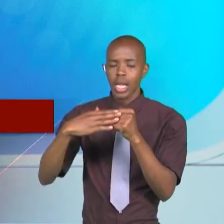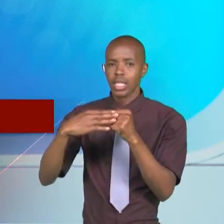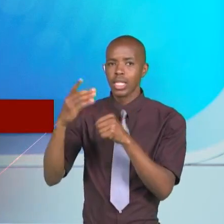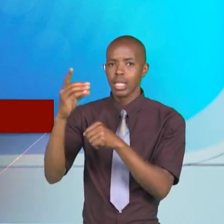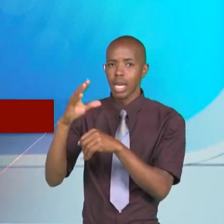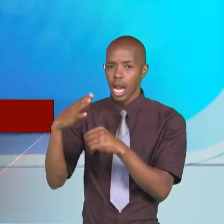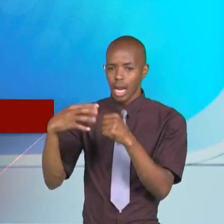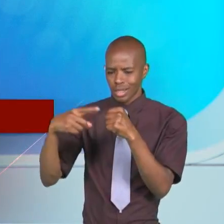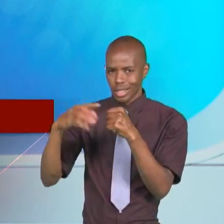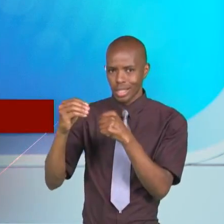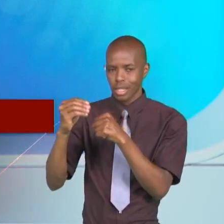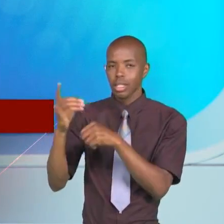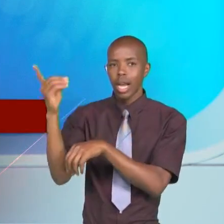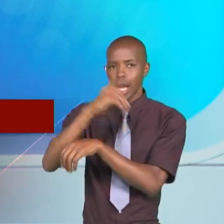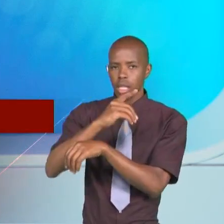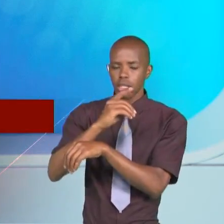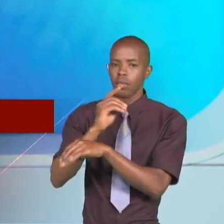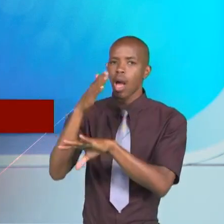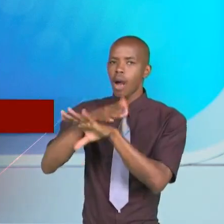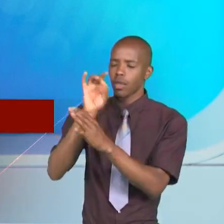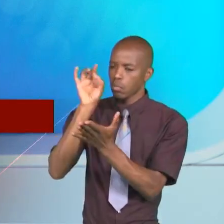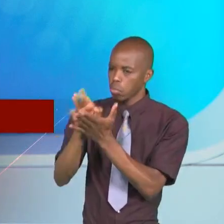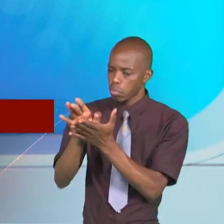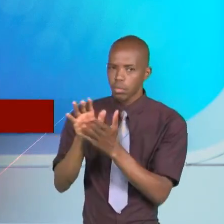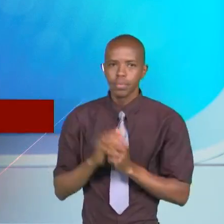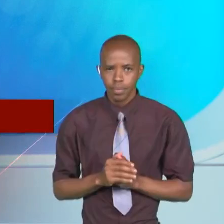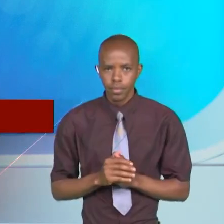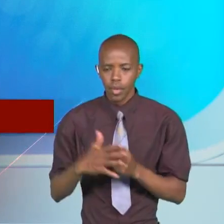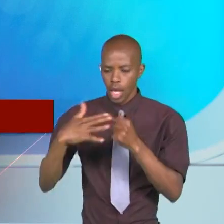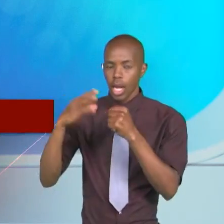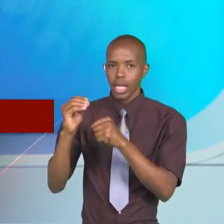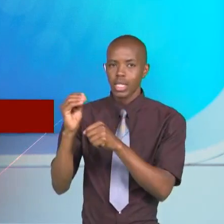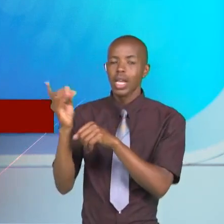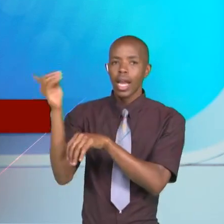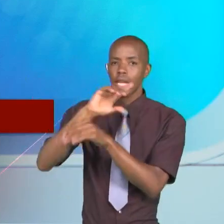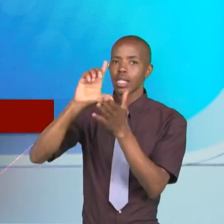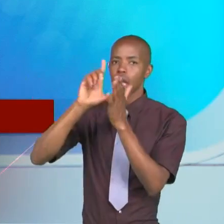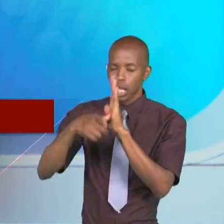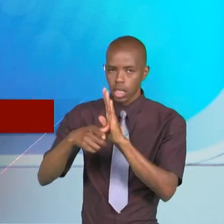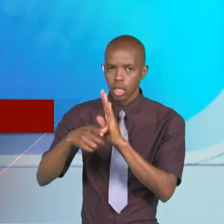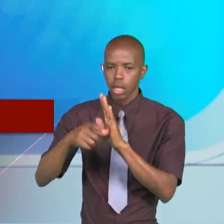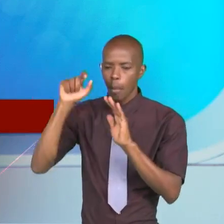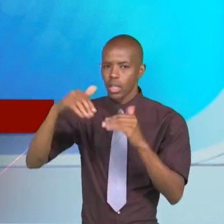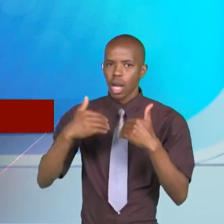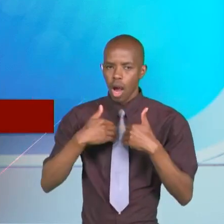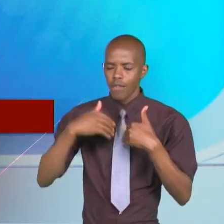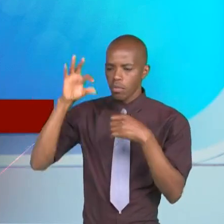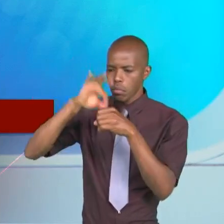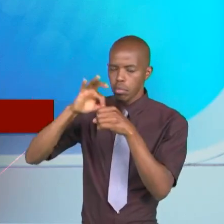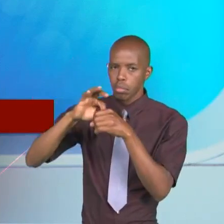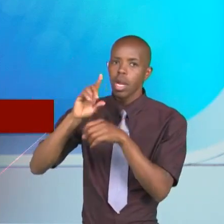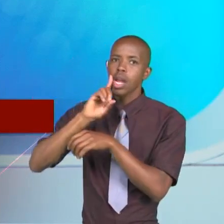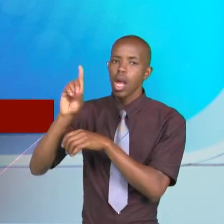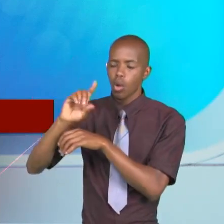that the by-election takes place? Yeah, if I'm please correct me if I'm wrong. That 90 days later we are now to have a by-election in Nairobi